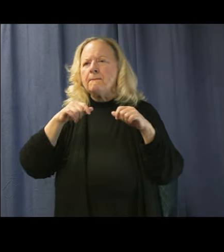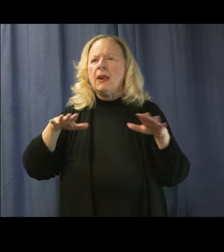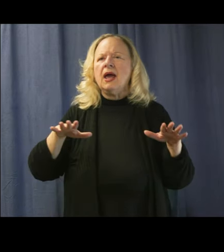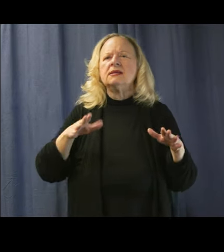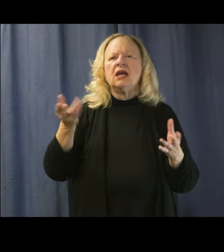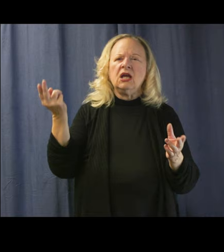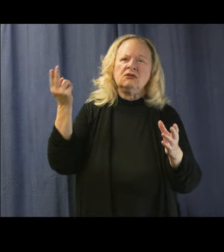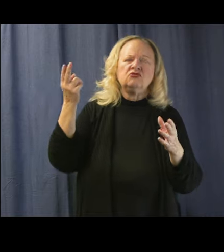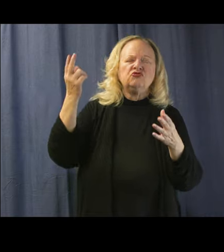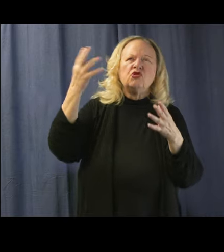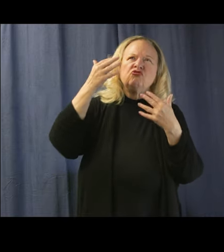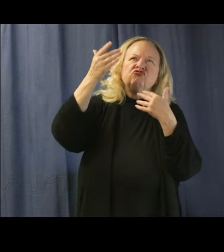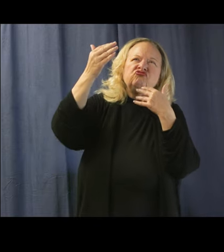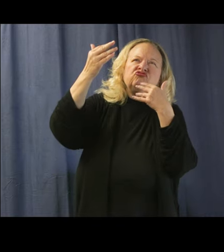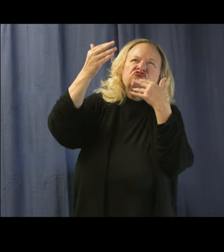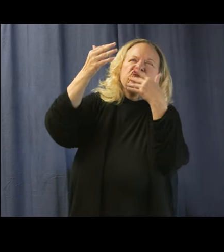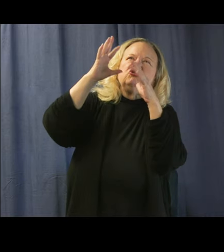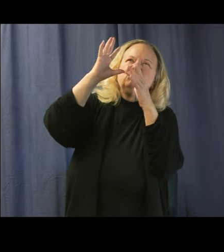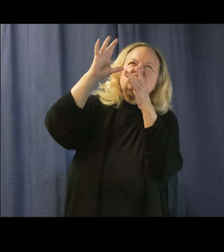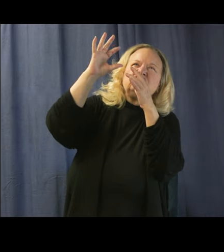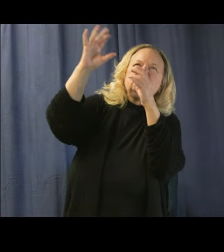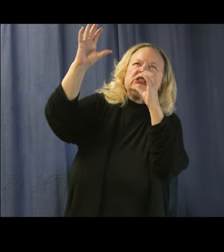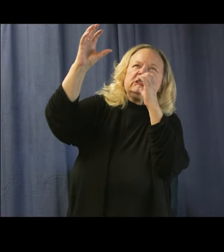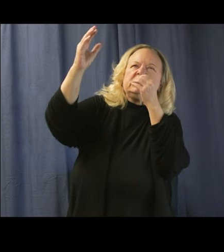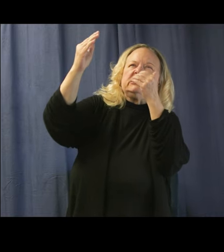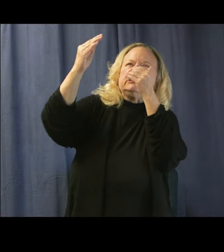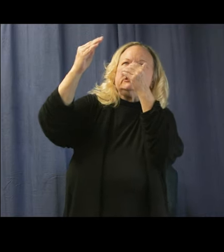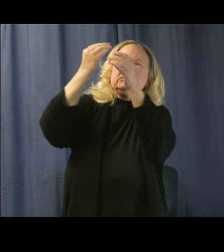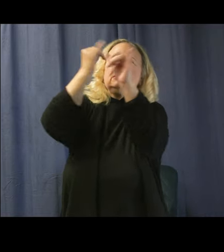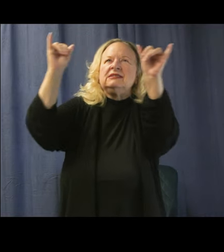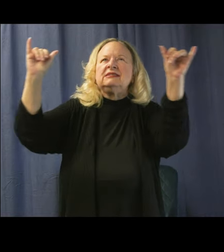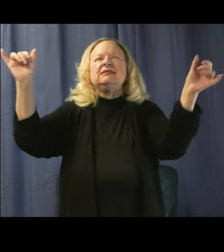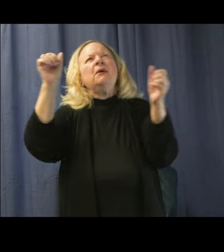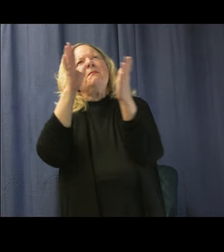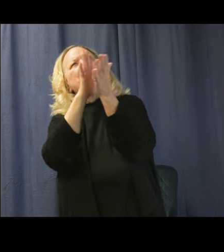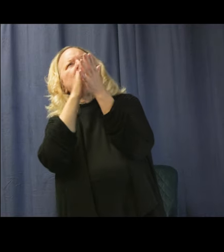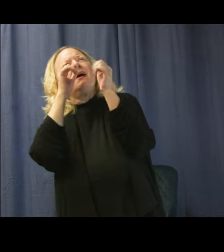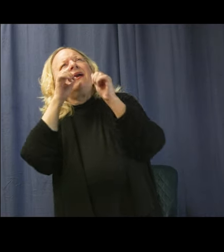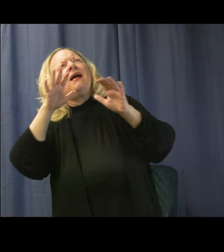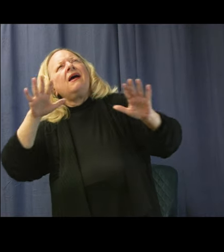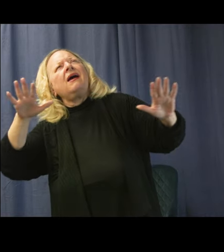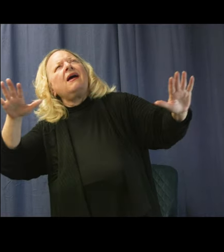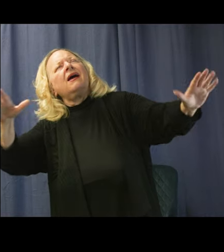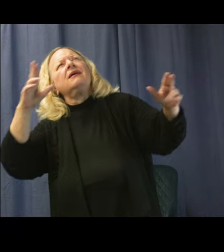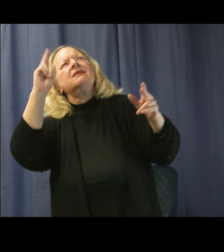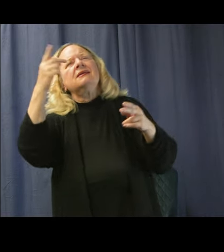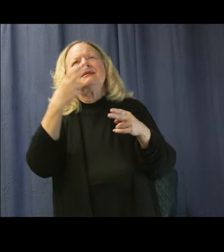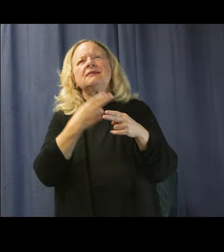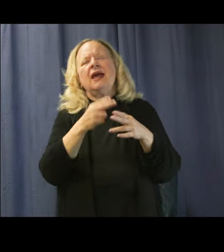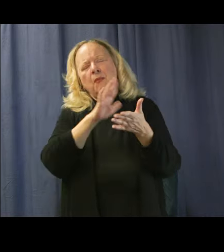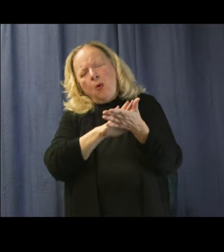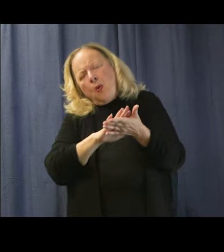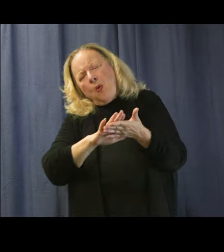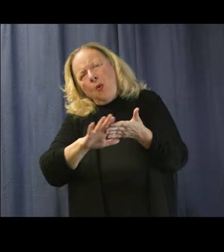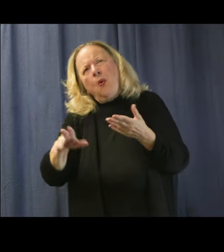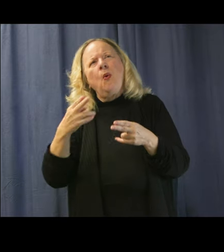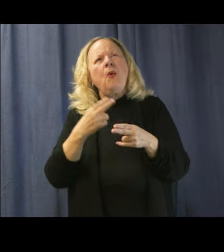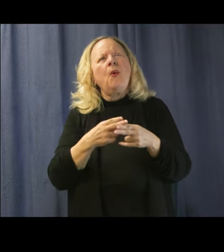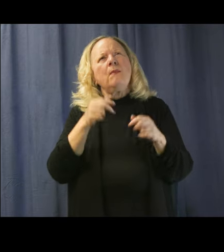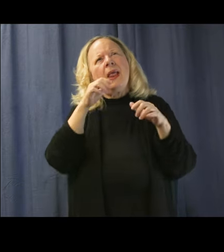Lord. Join in to worship Yeshua. And bless his name, his holy